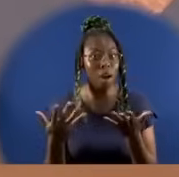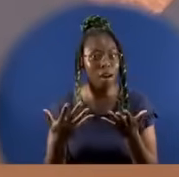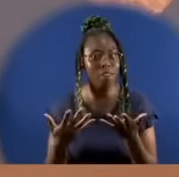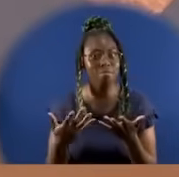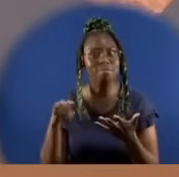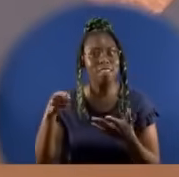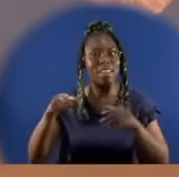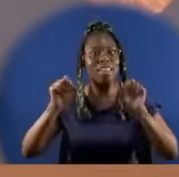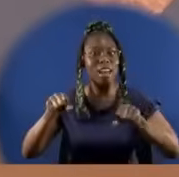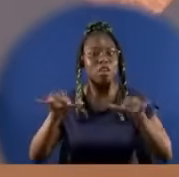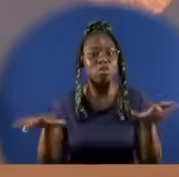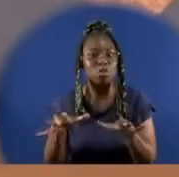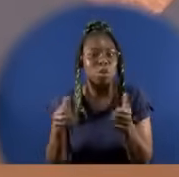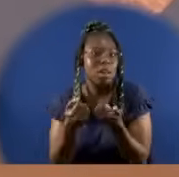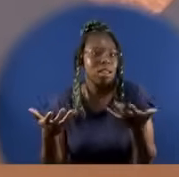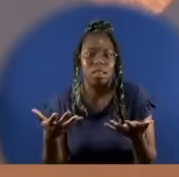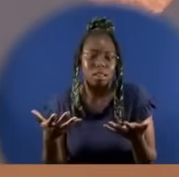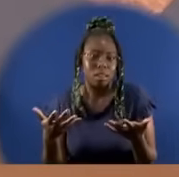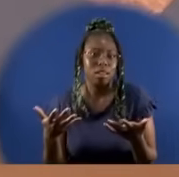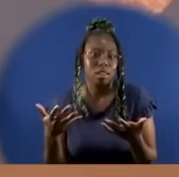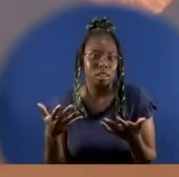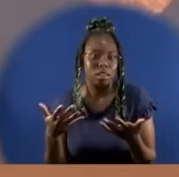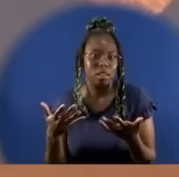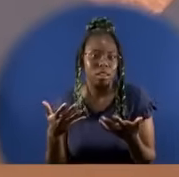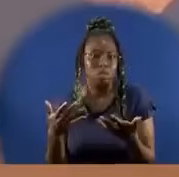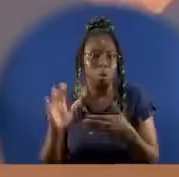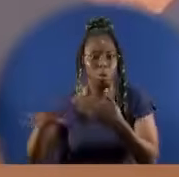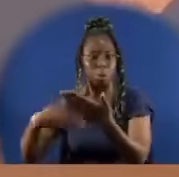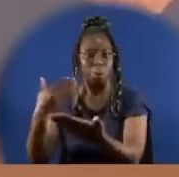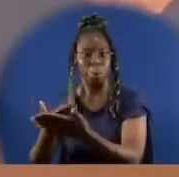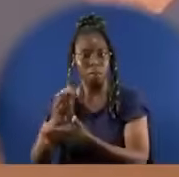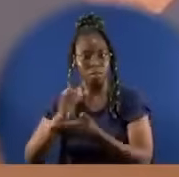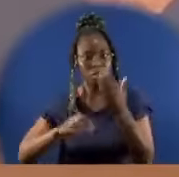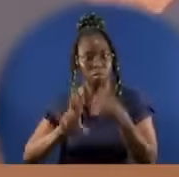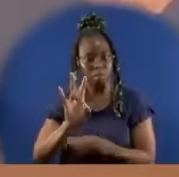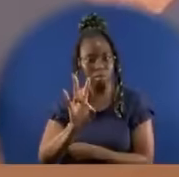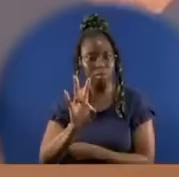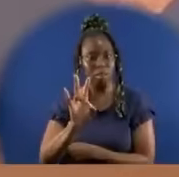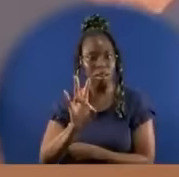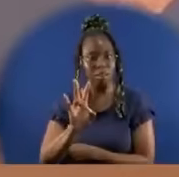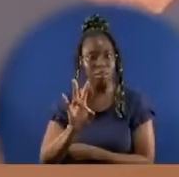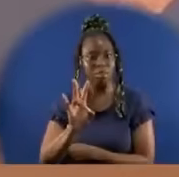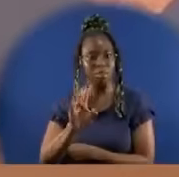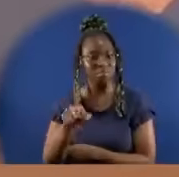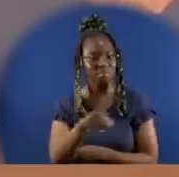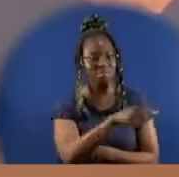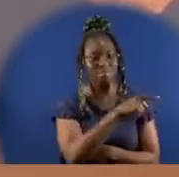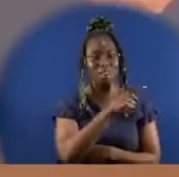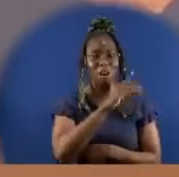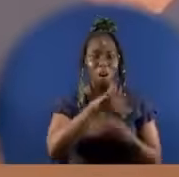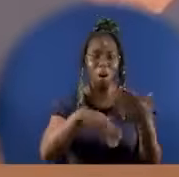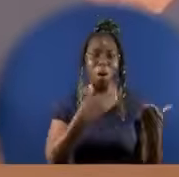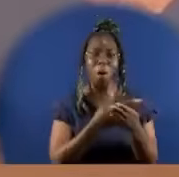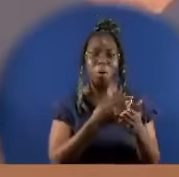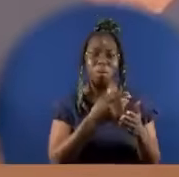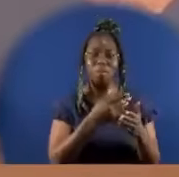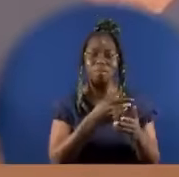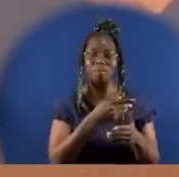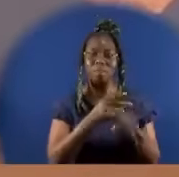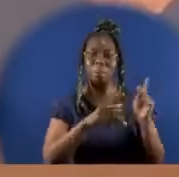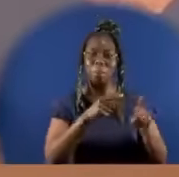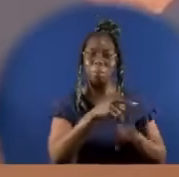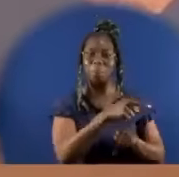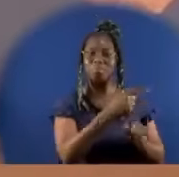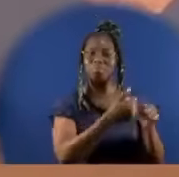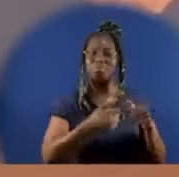the time you get to chapter 7, the centurion has thought about the fact that Jesus is on his way to his house. And the